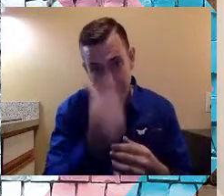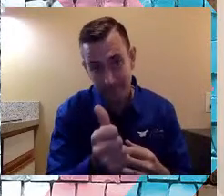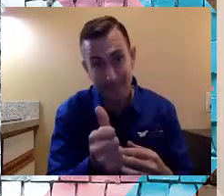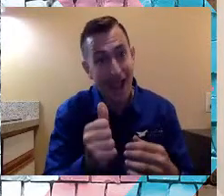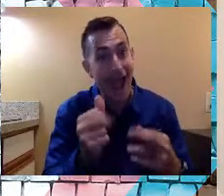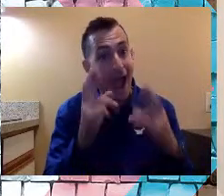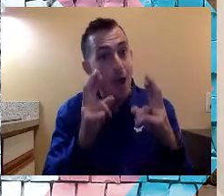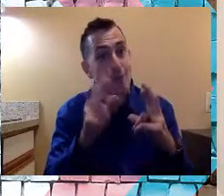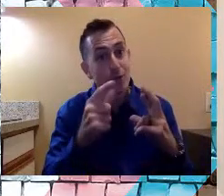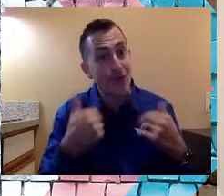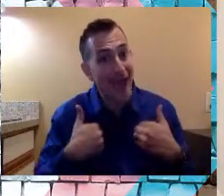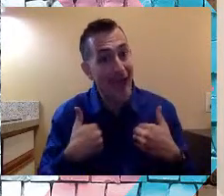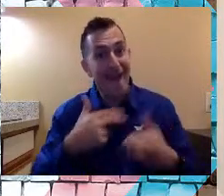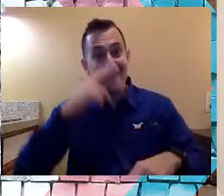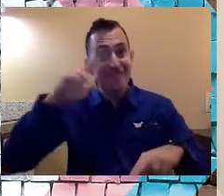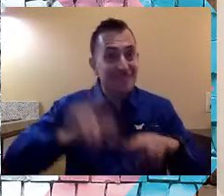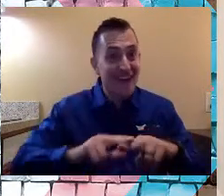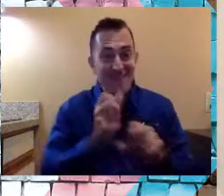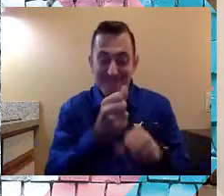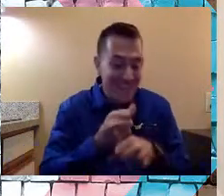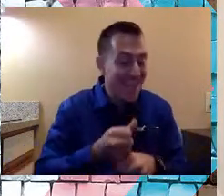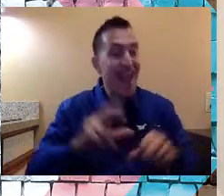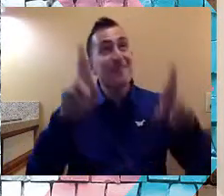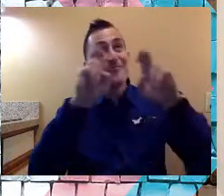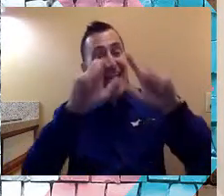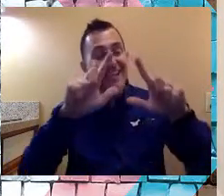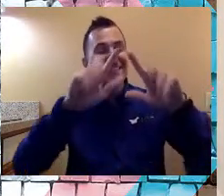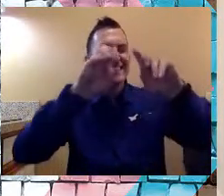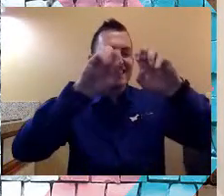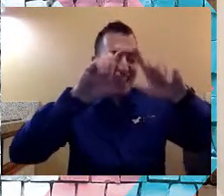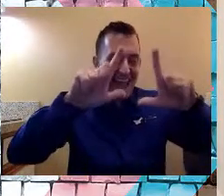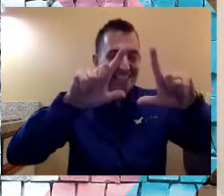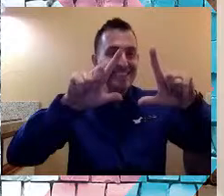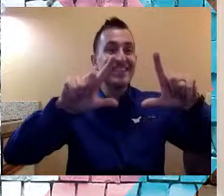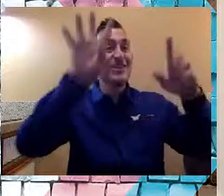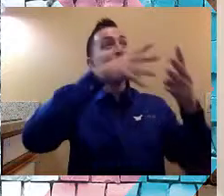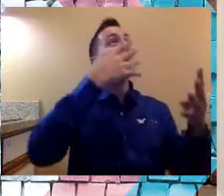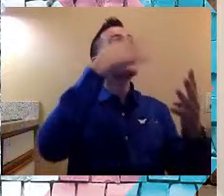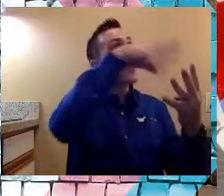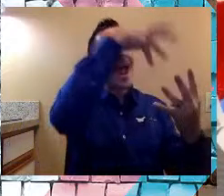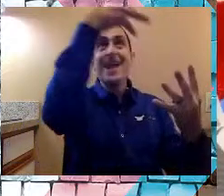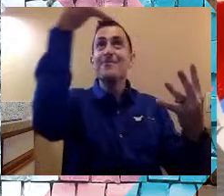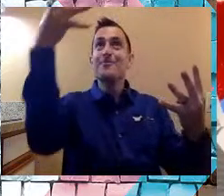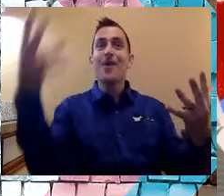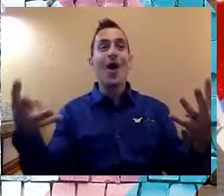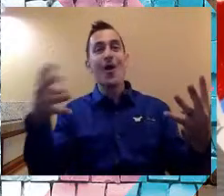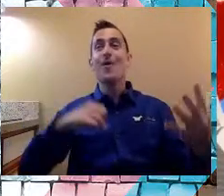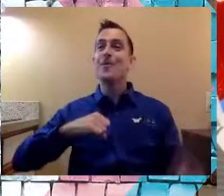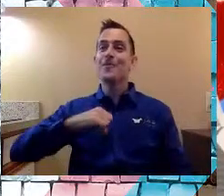you have a razzly dazzly rainbow pride. Bye.